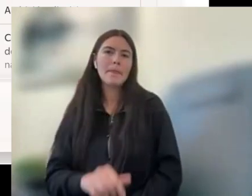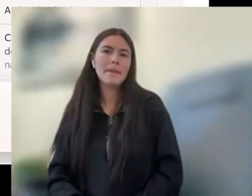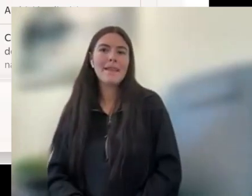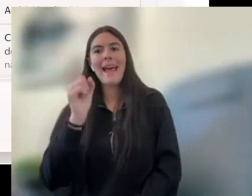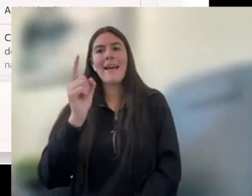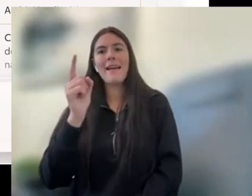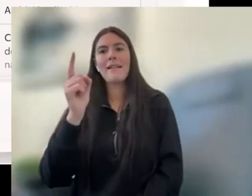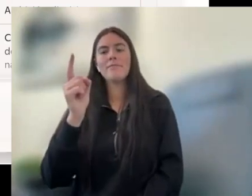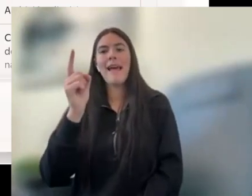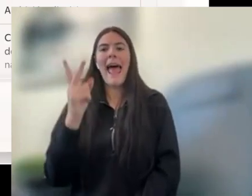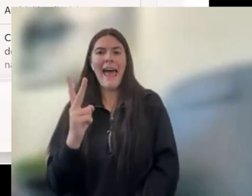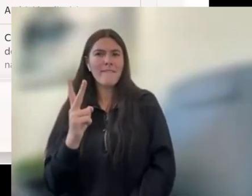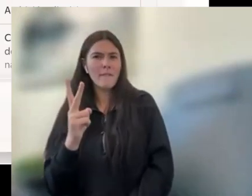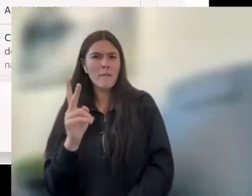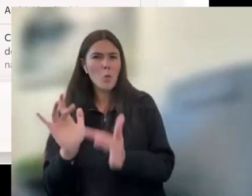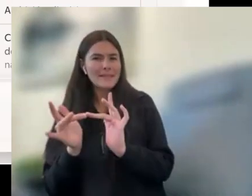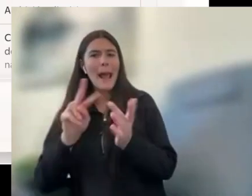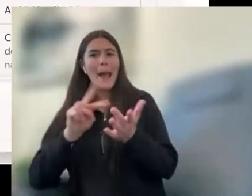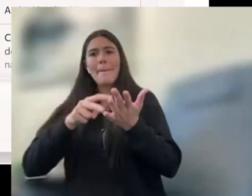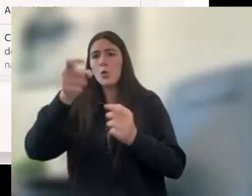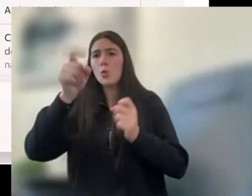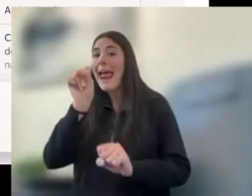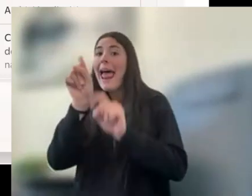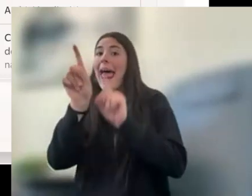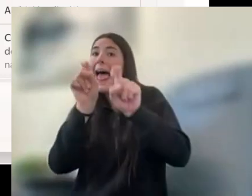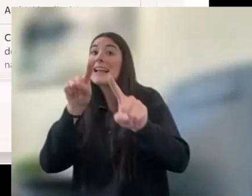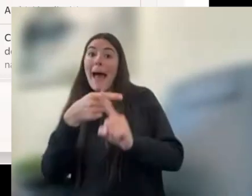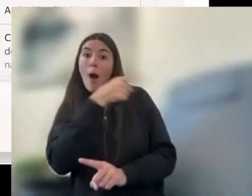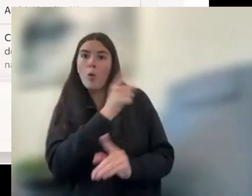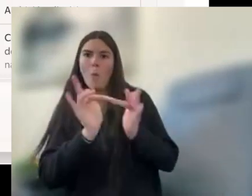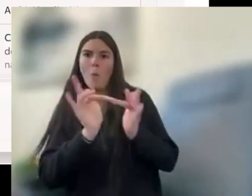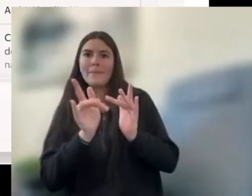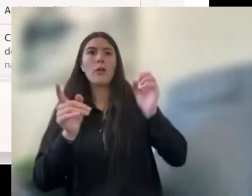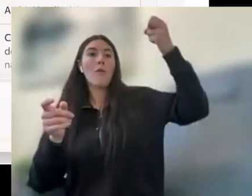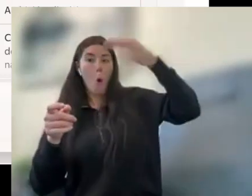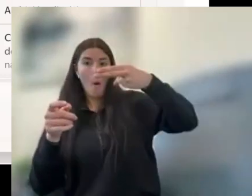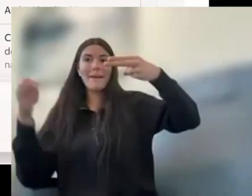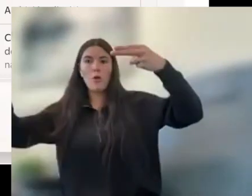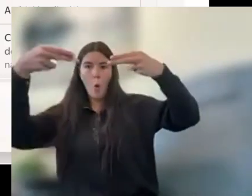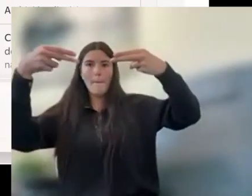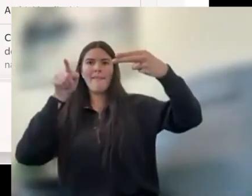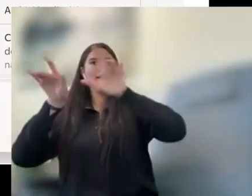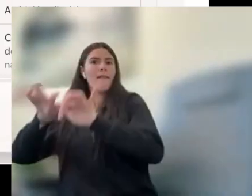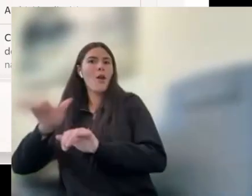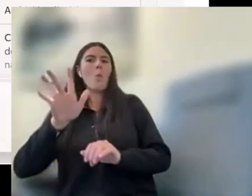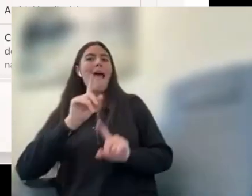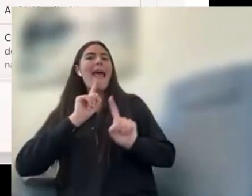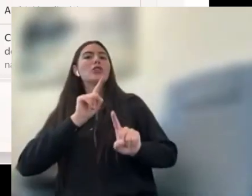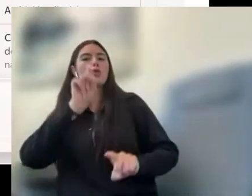website. And that means that you can ask things about the website. So I open the website, click